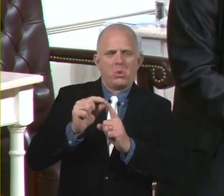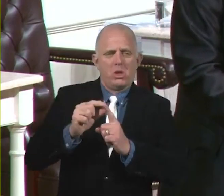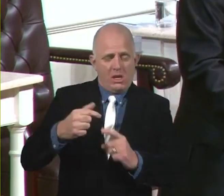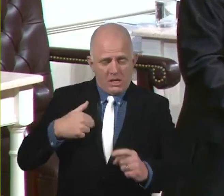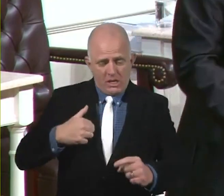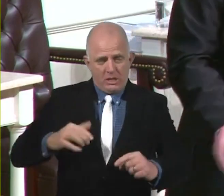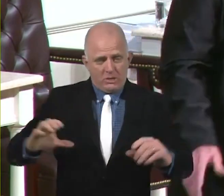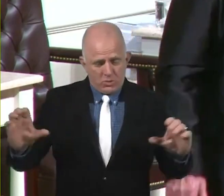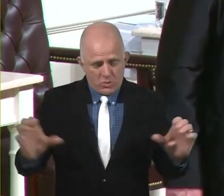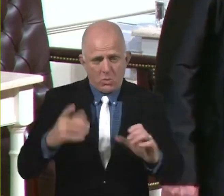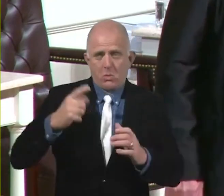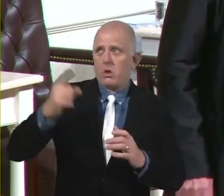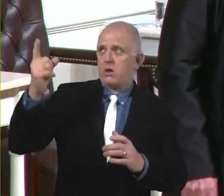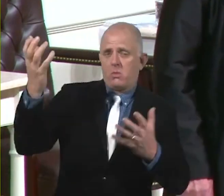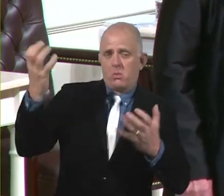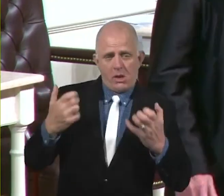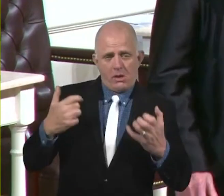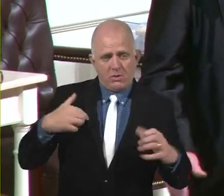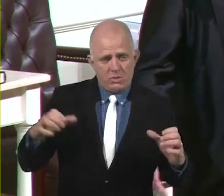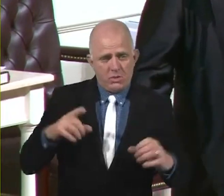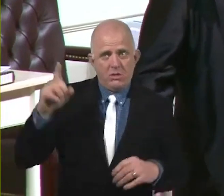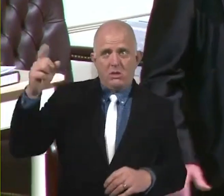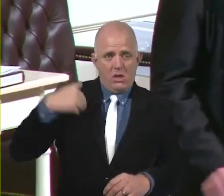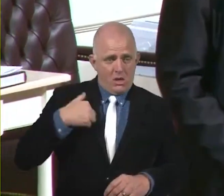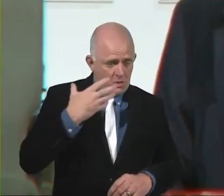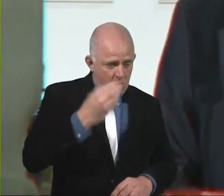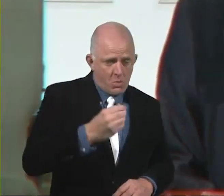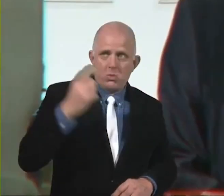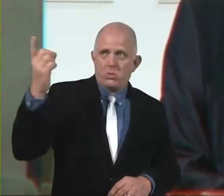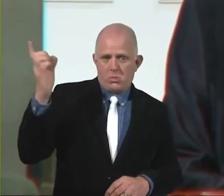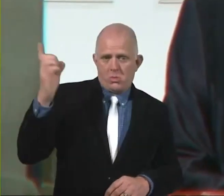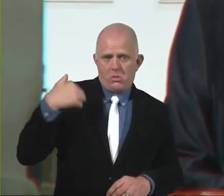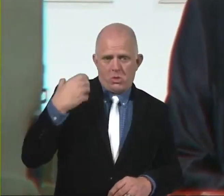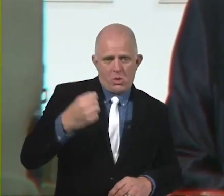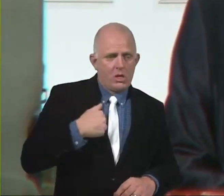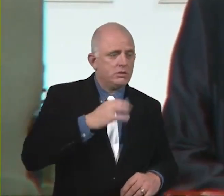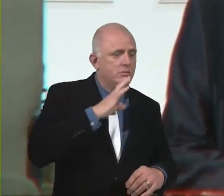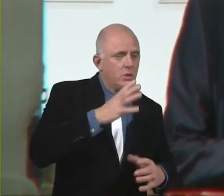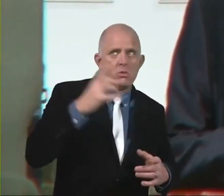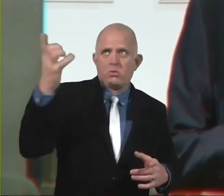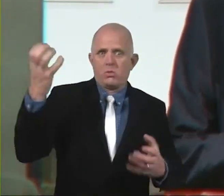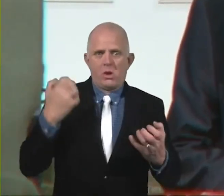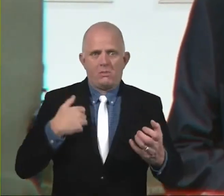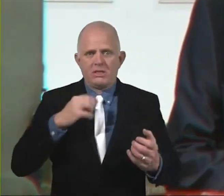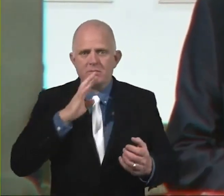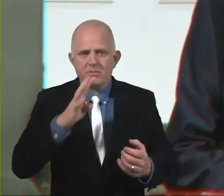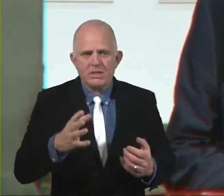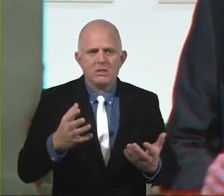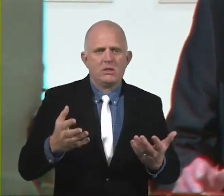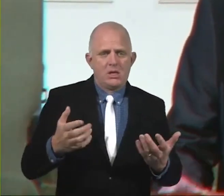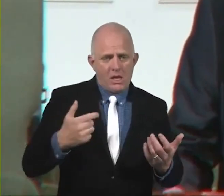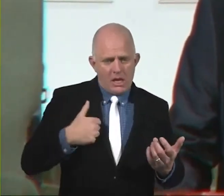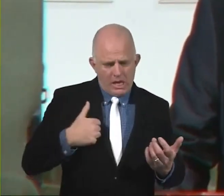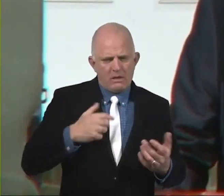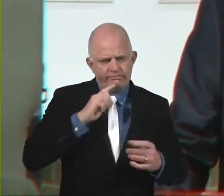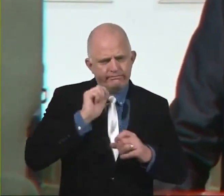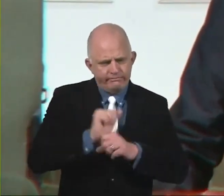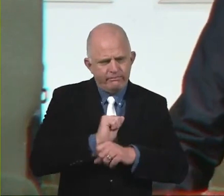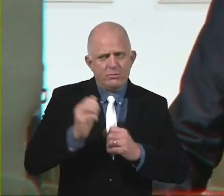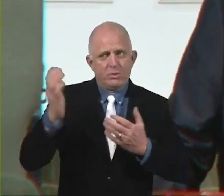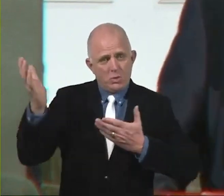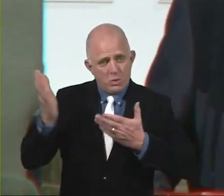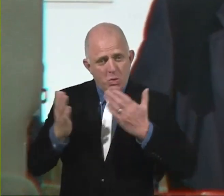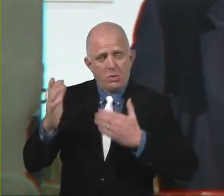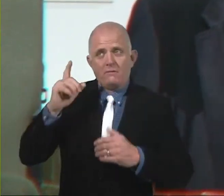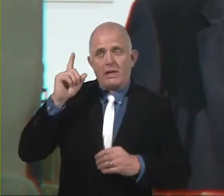do? Am I going where he wants me to go? Am I saying what he wants me to say? Am I really serving him? You